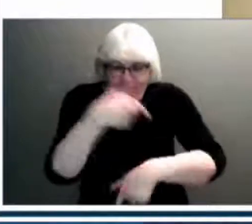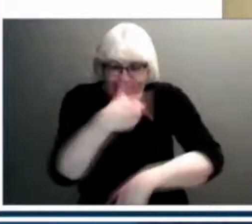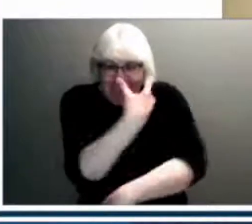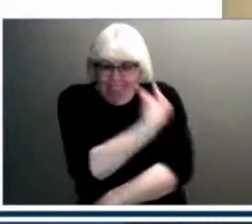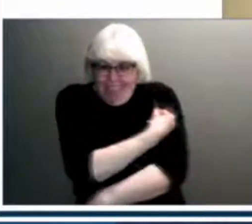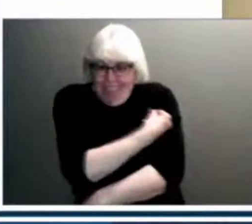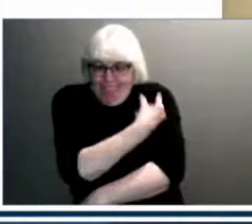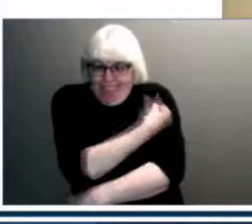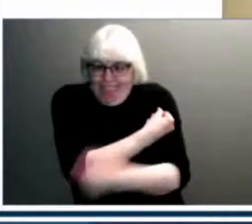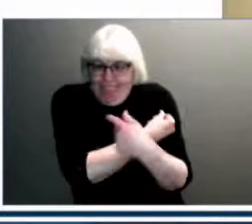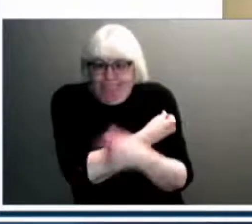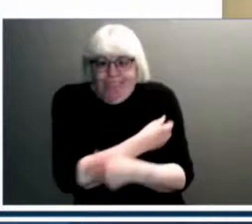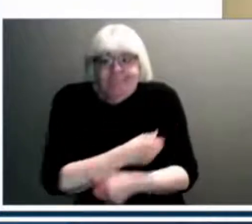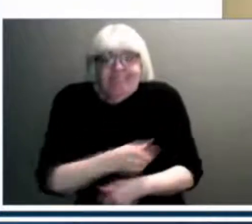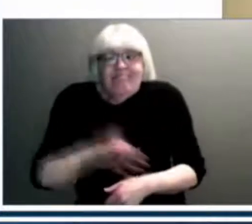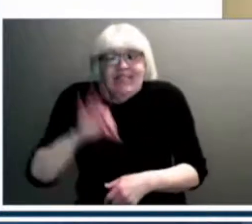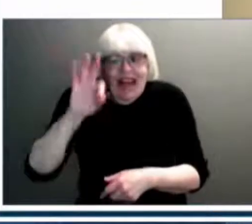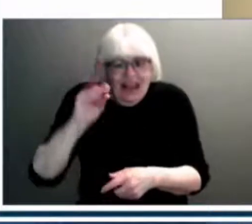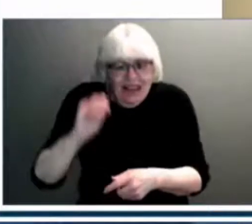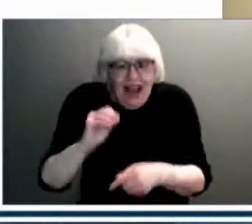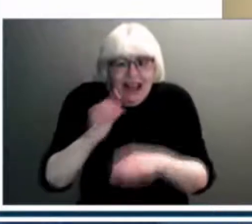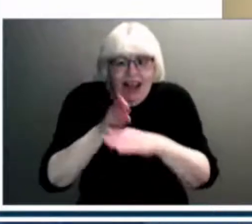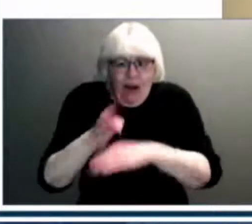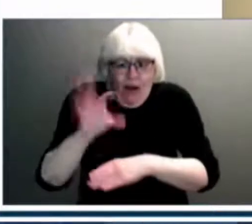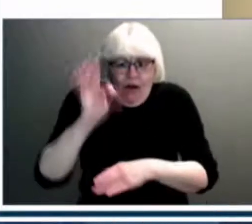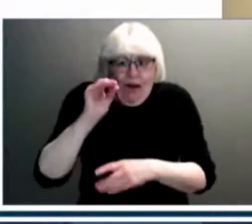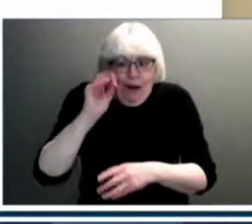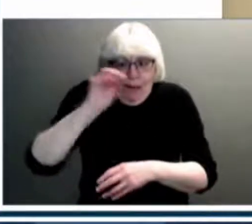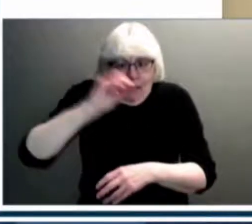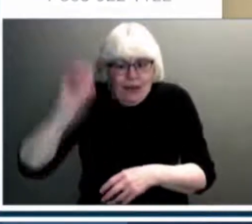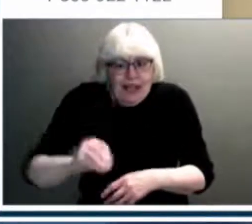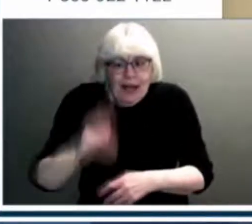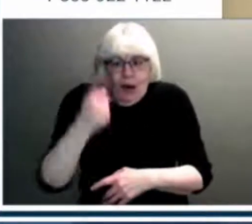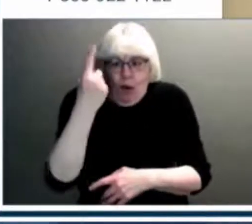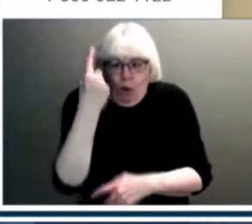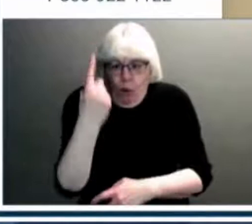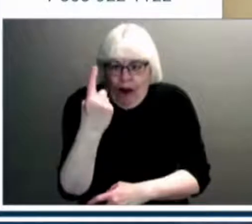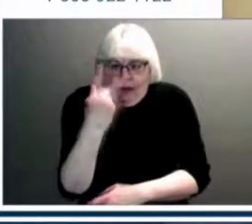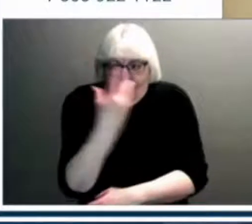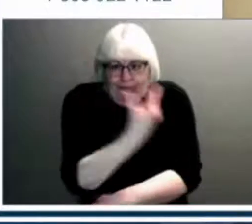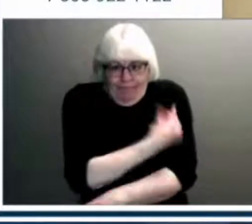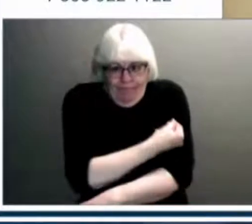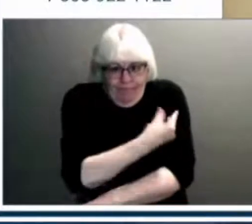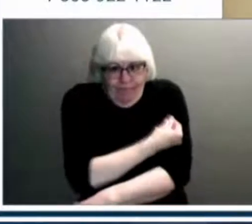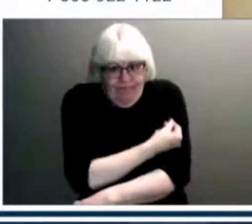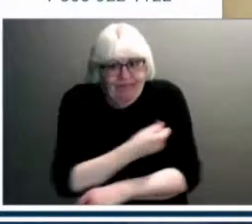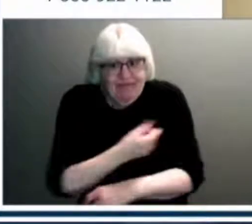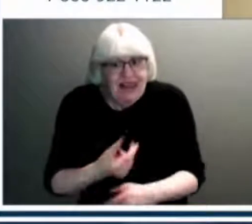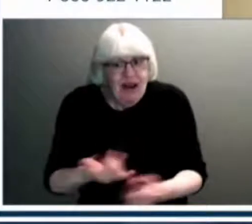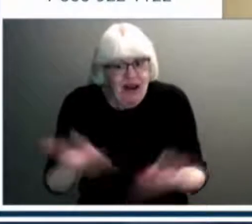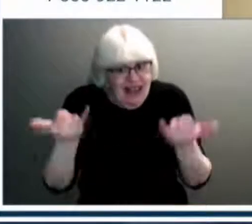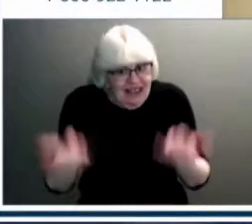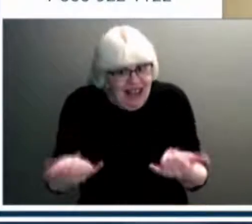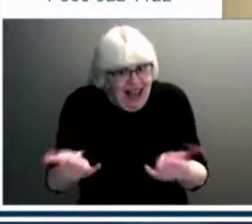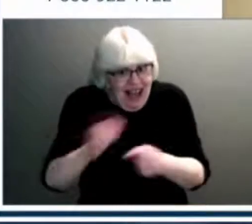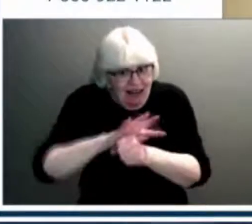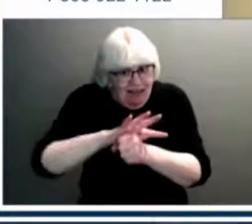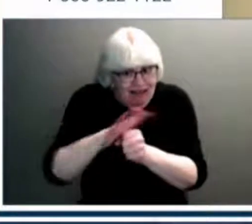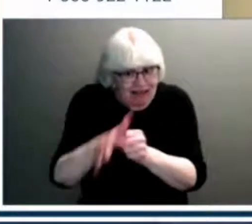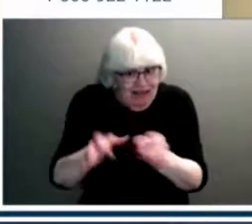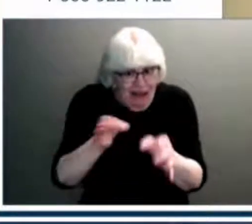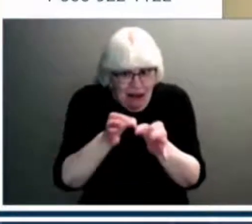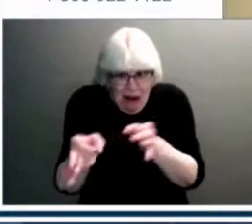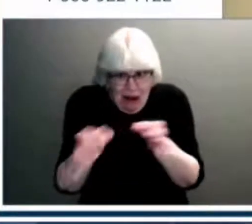Scotians having at least one dose of vaccine and a highly transmissible virus, we are seeing many vaccinated people get